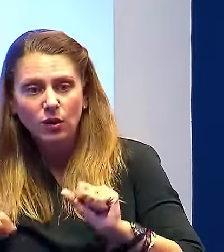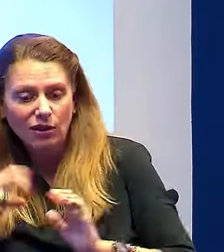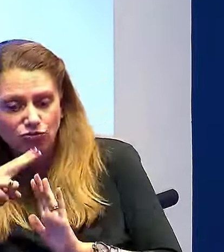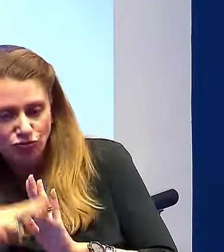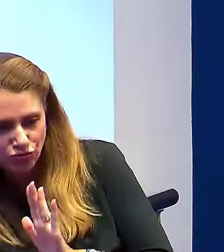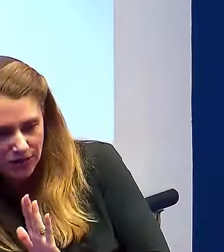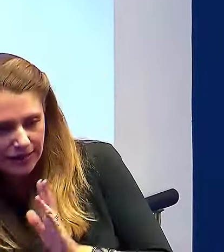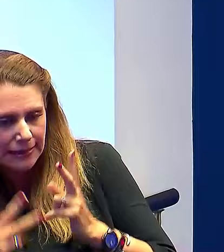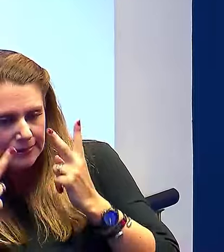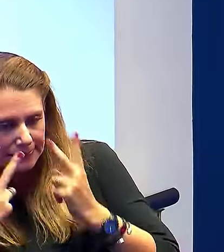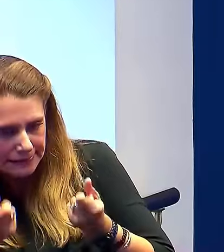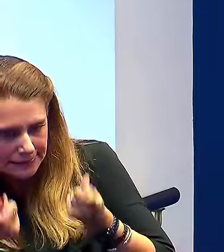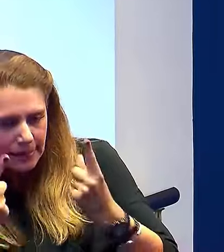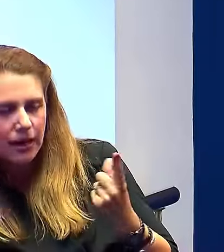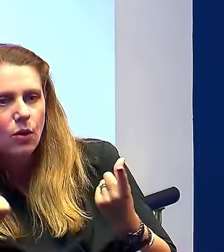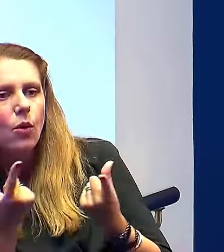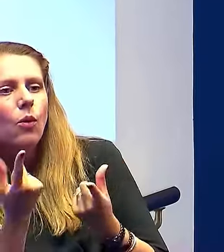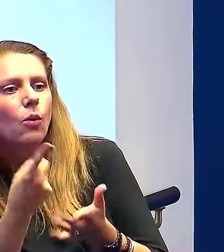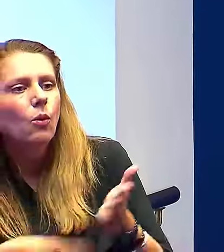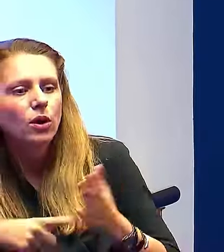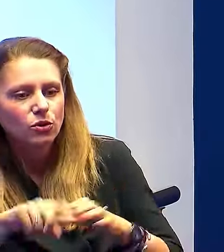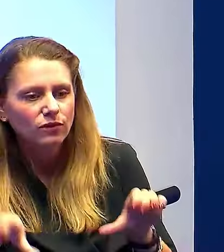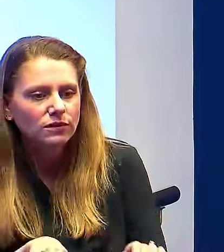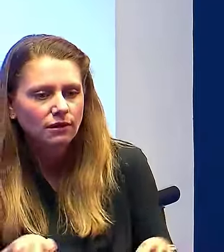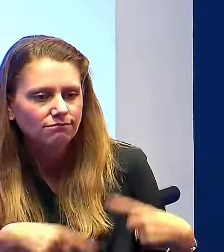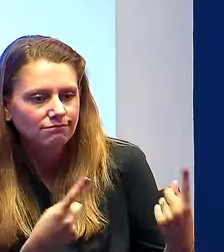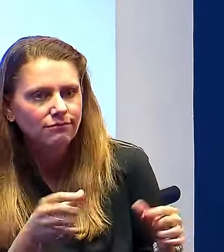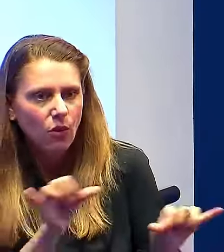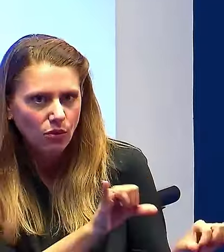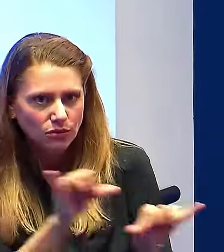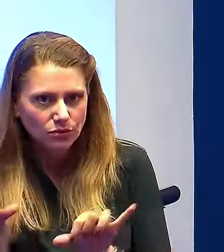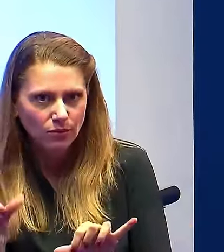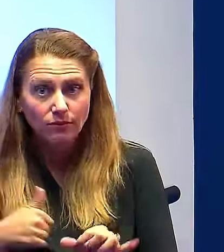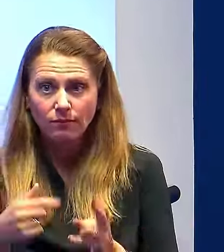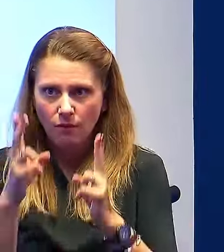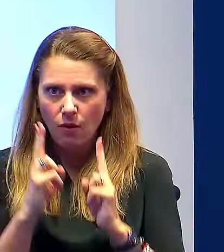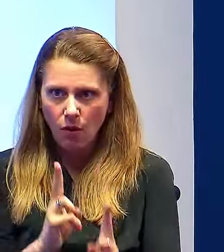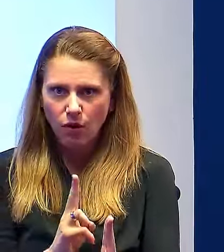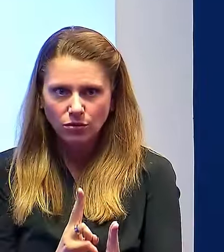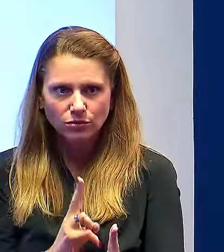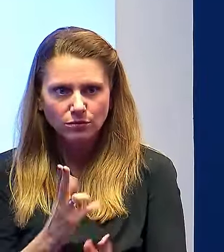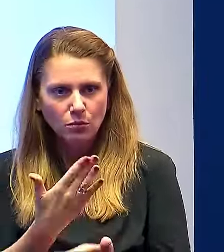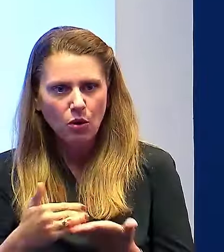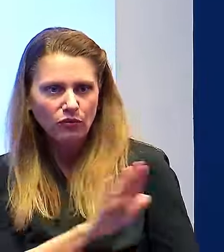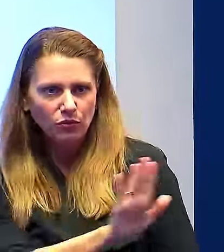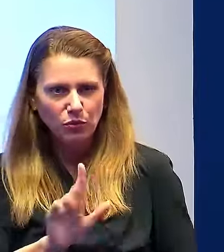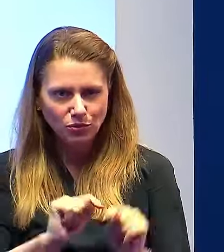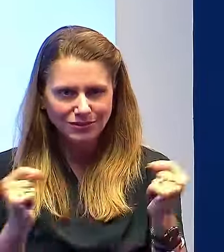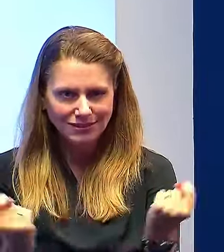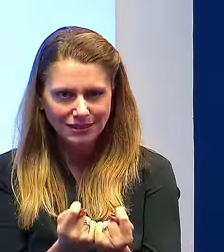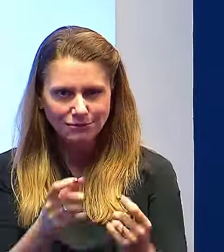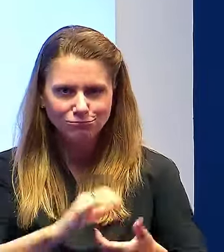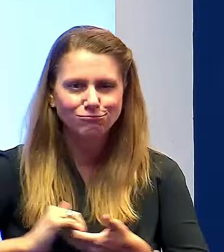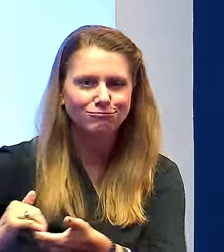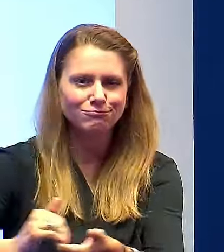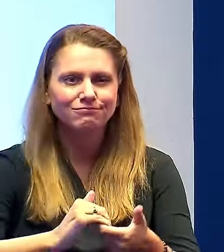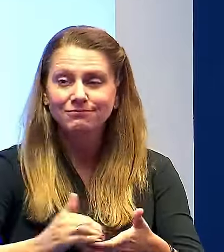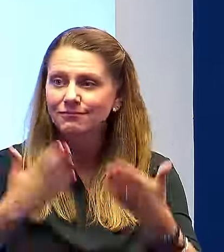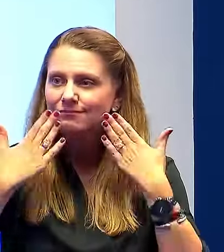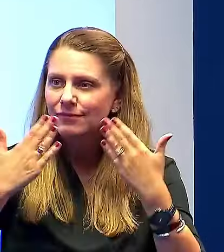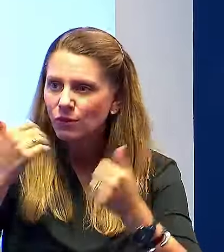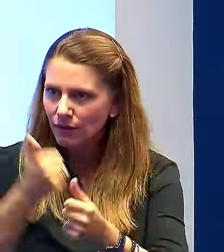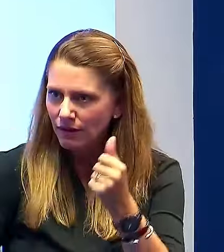you've done as well. I'm honored to be part of your team. Thank you all for joining